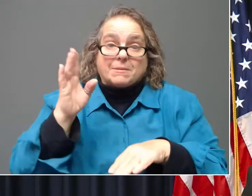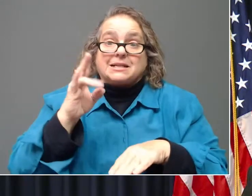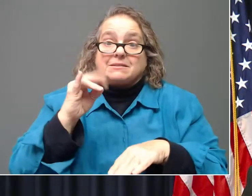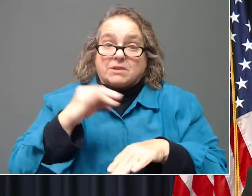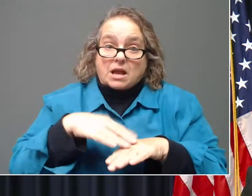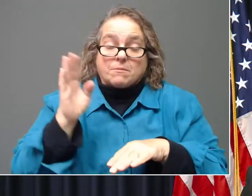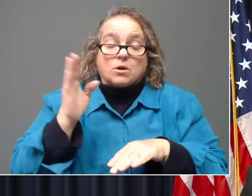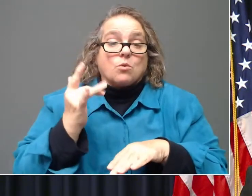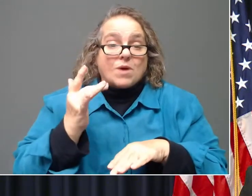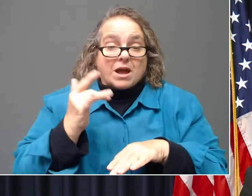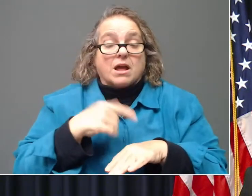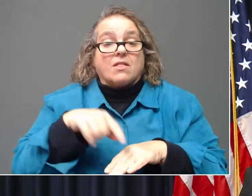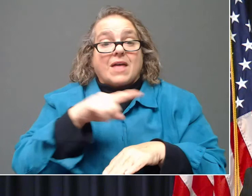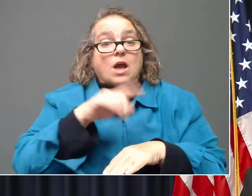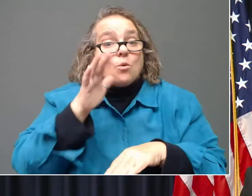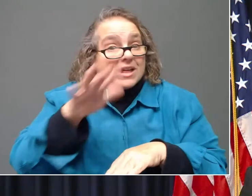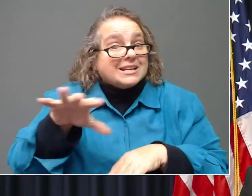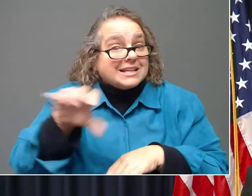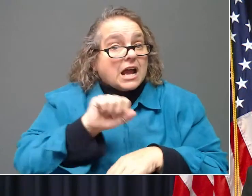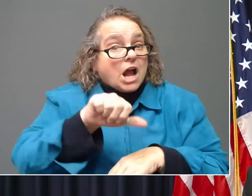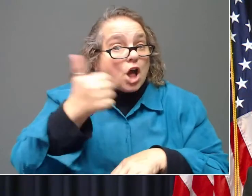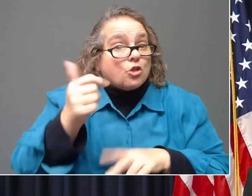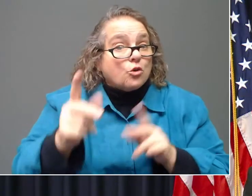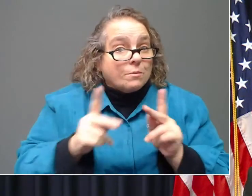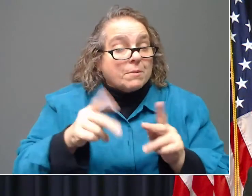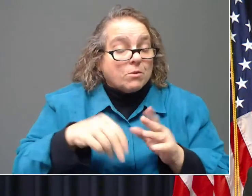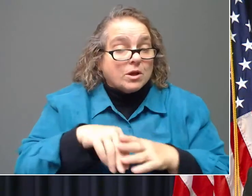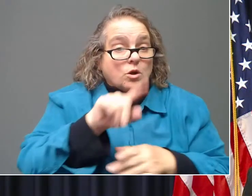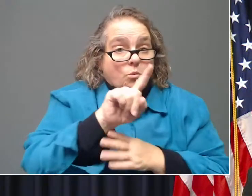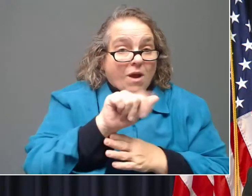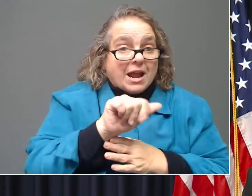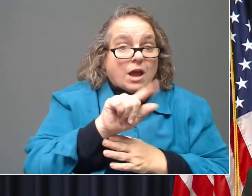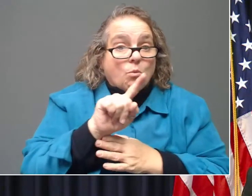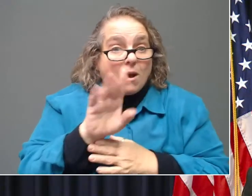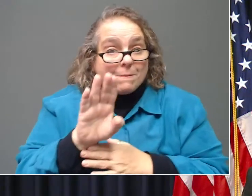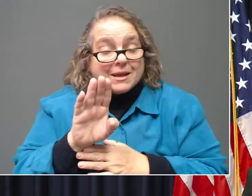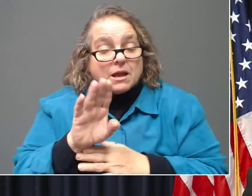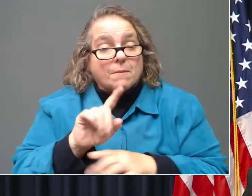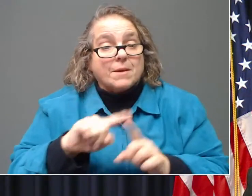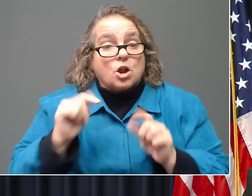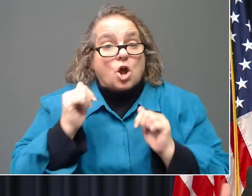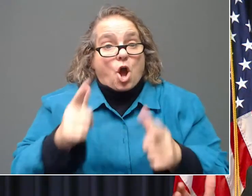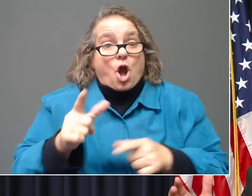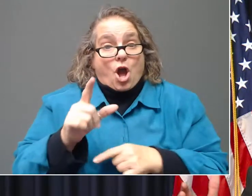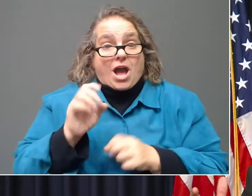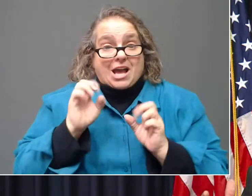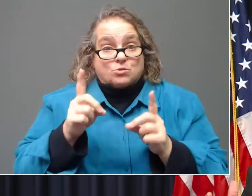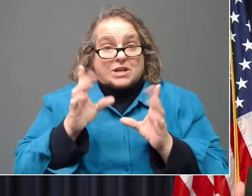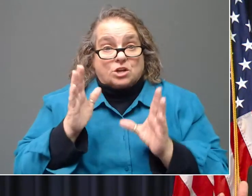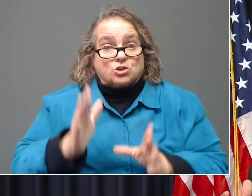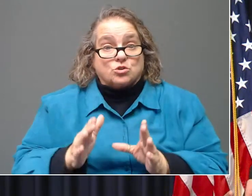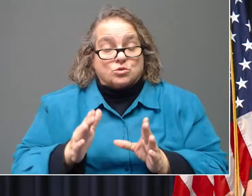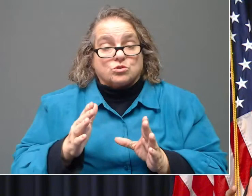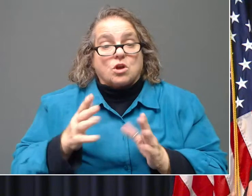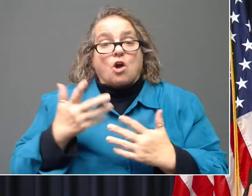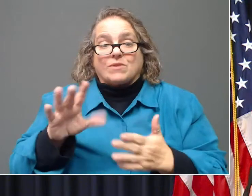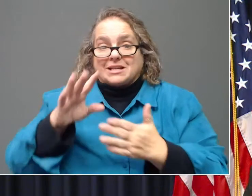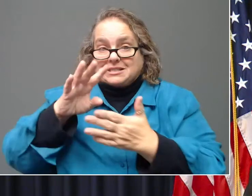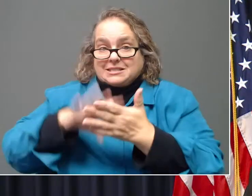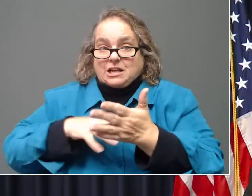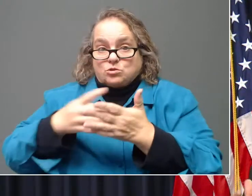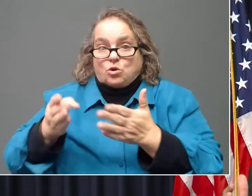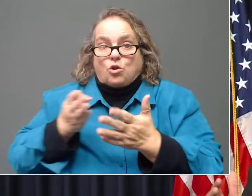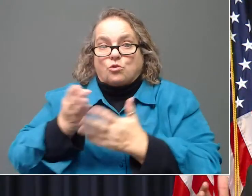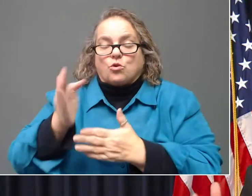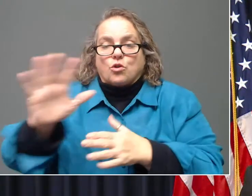take other people in 1A and 1B, but all of the educators in 1B are scheduled out through their superintendent